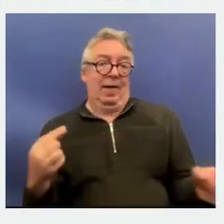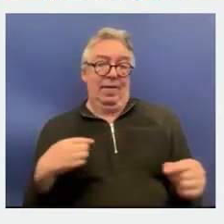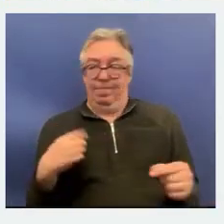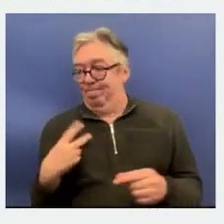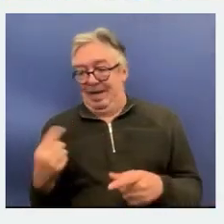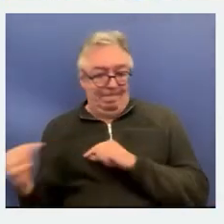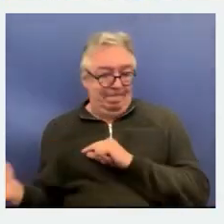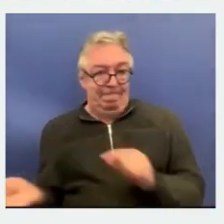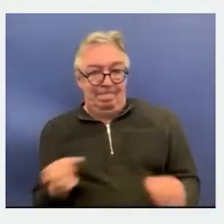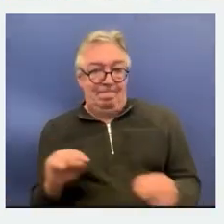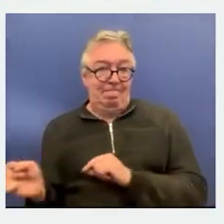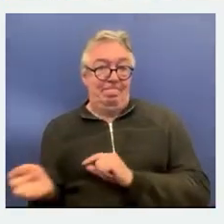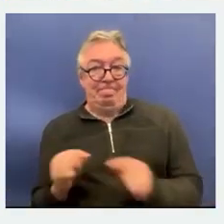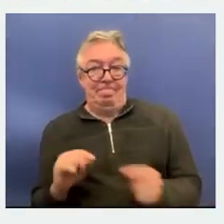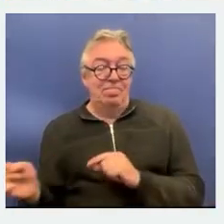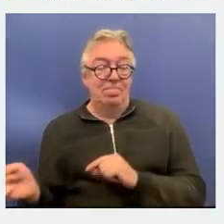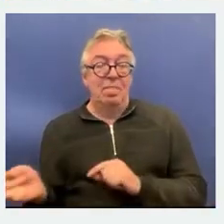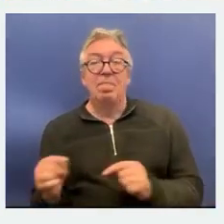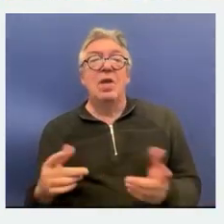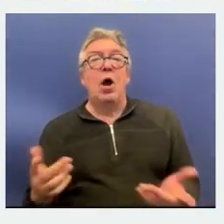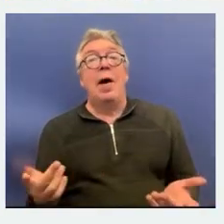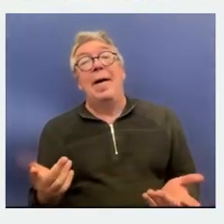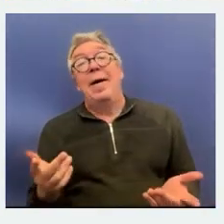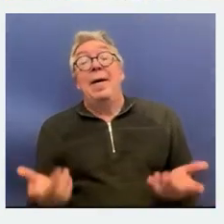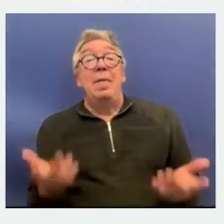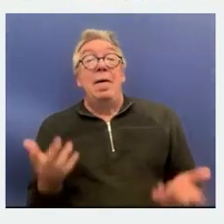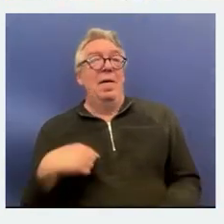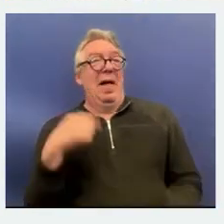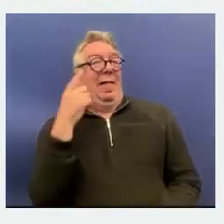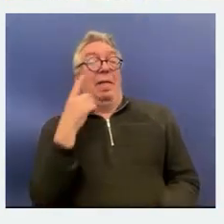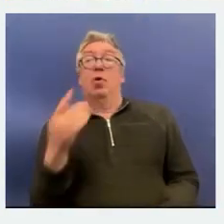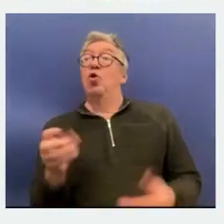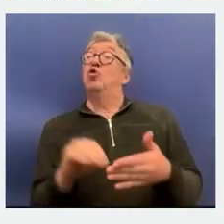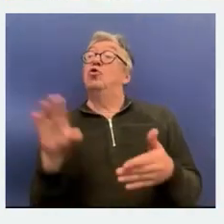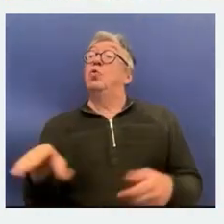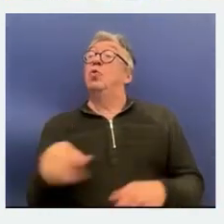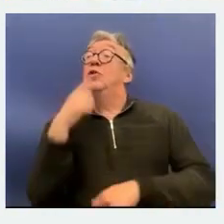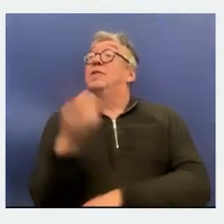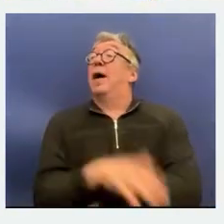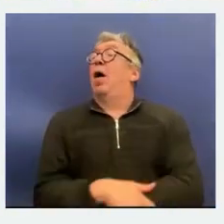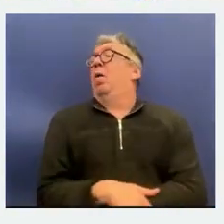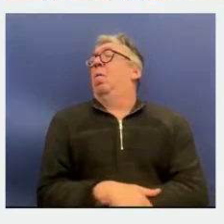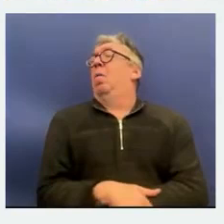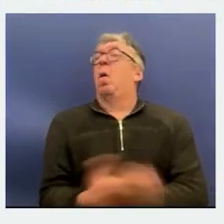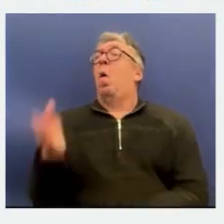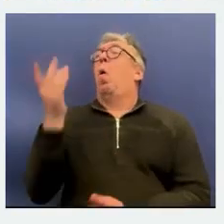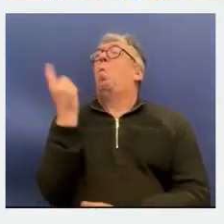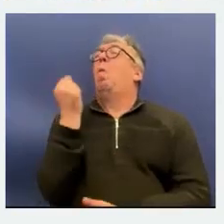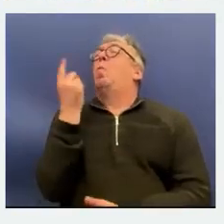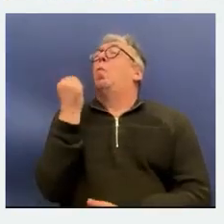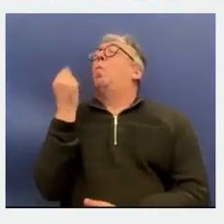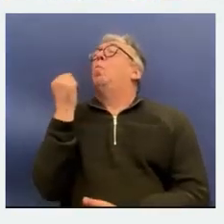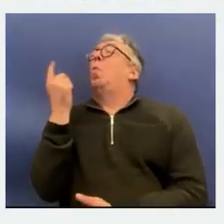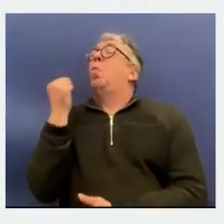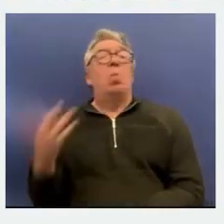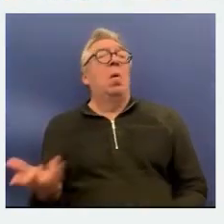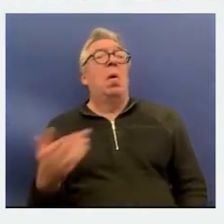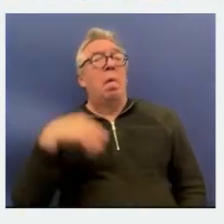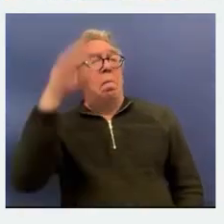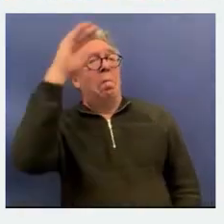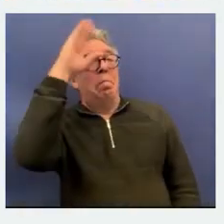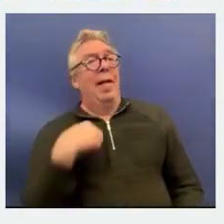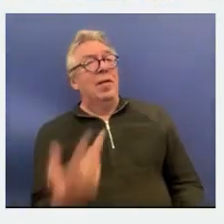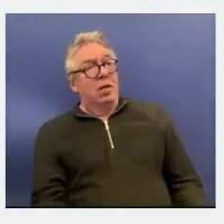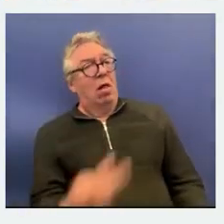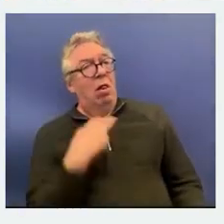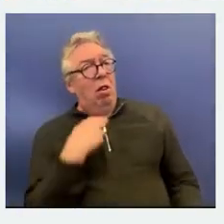risked the problem that students would say, and what about men? They're also victims of the climate crisis, right? But